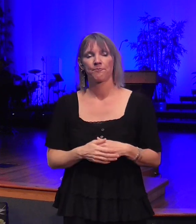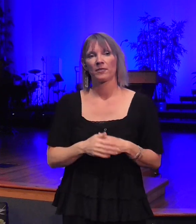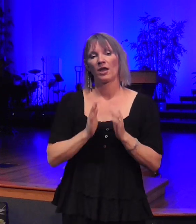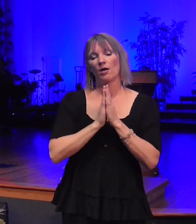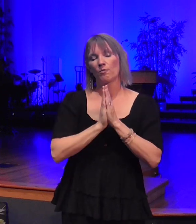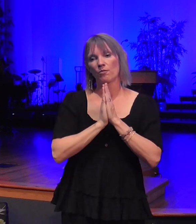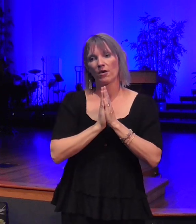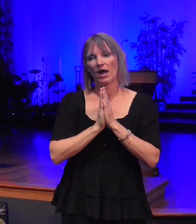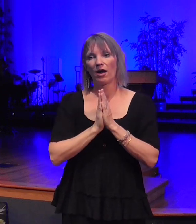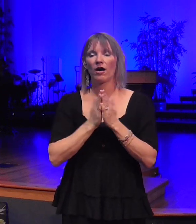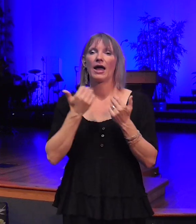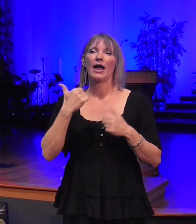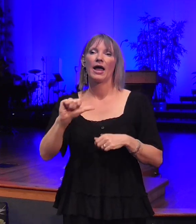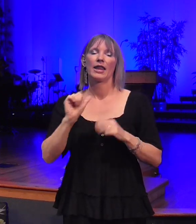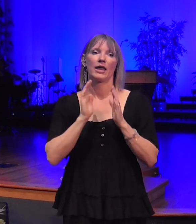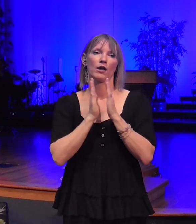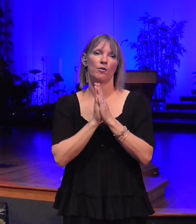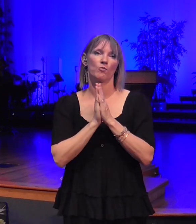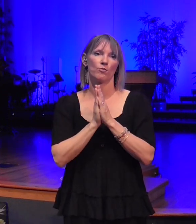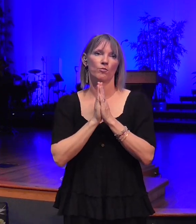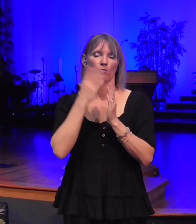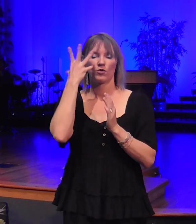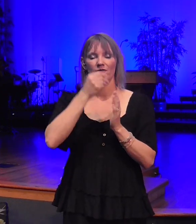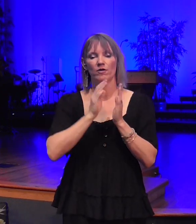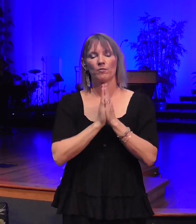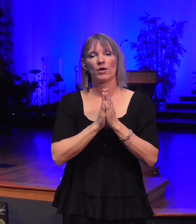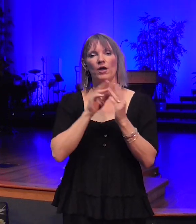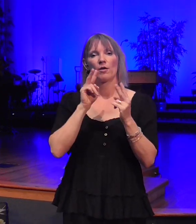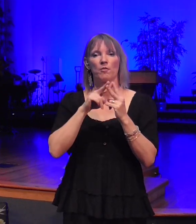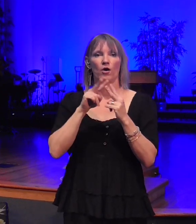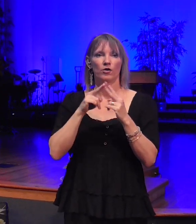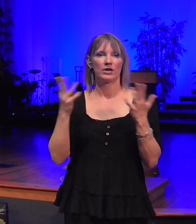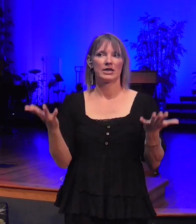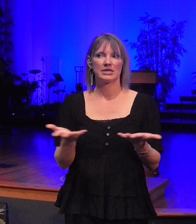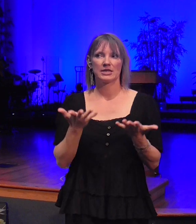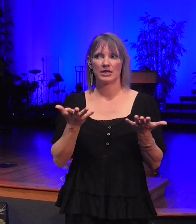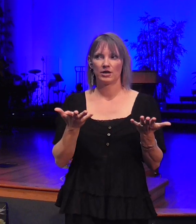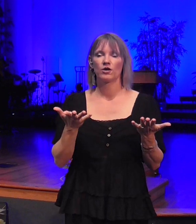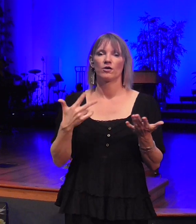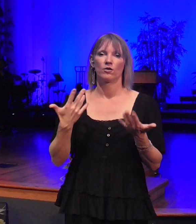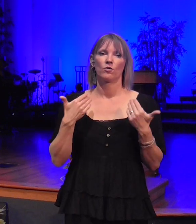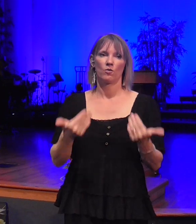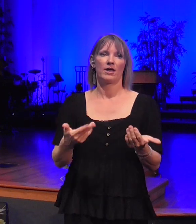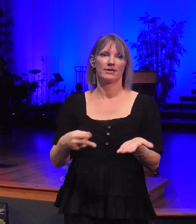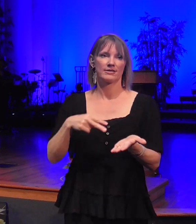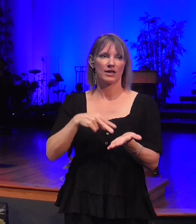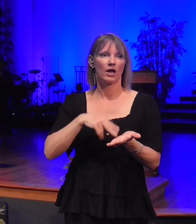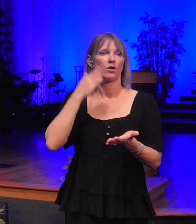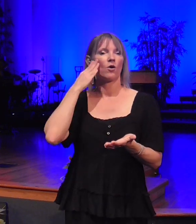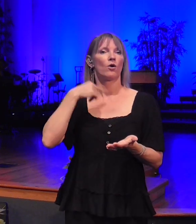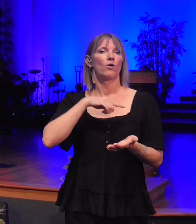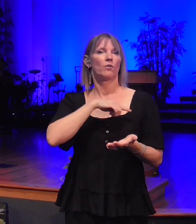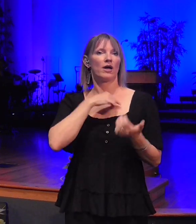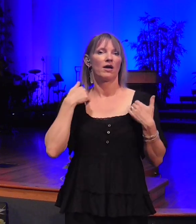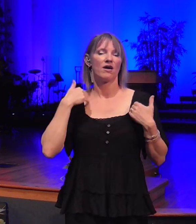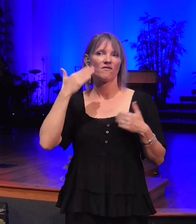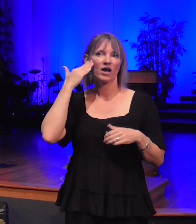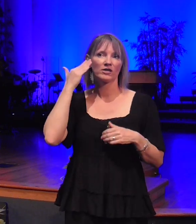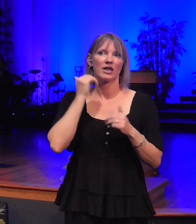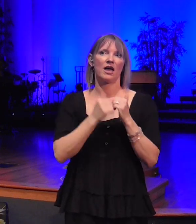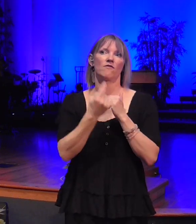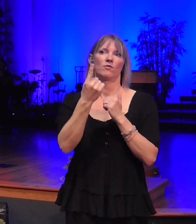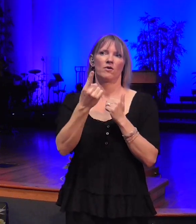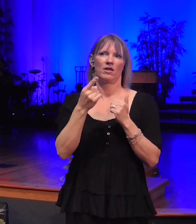any of our beautiful practitioner prayer partners who are in the room to stand with me, knowing that we are holding in consciousness every member of our